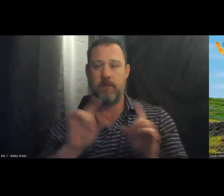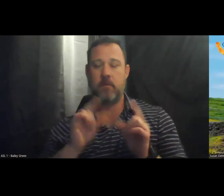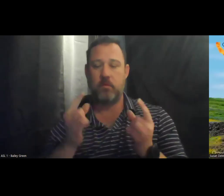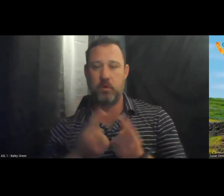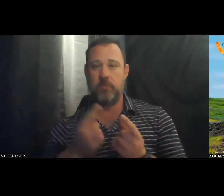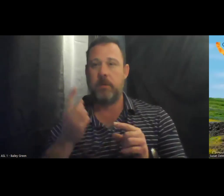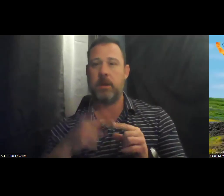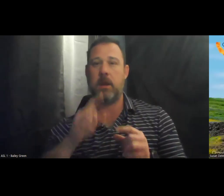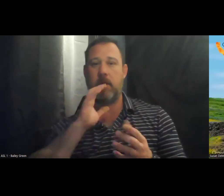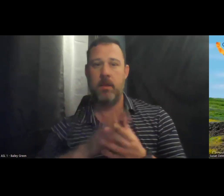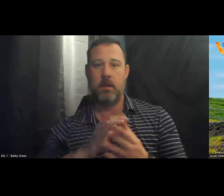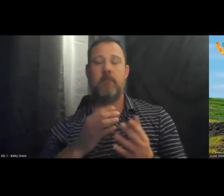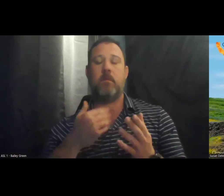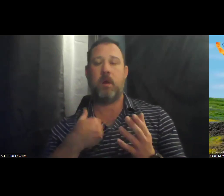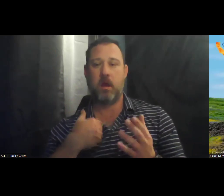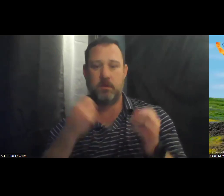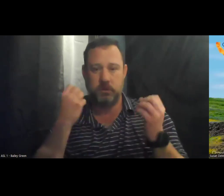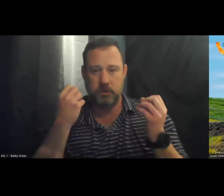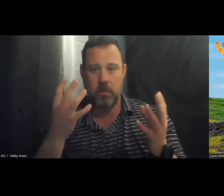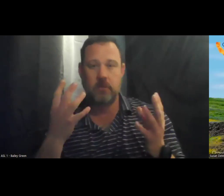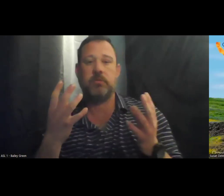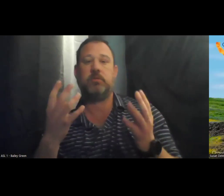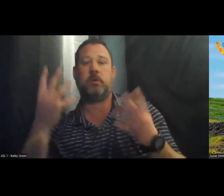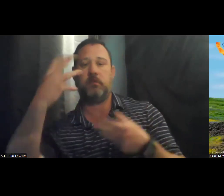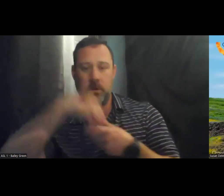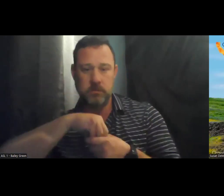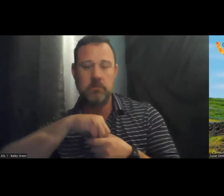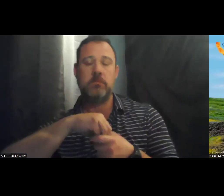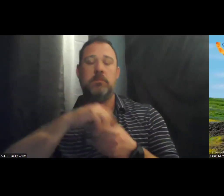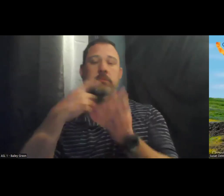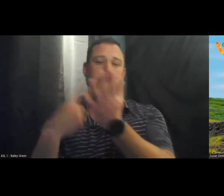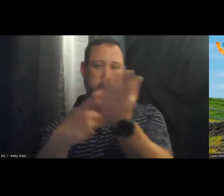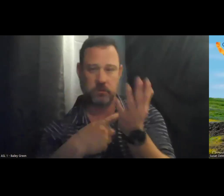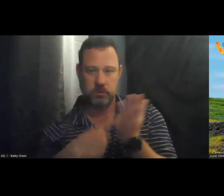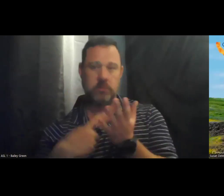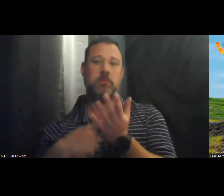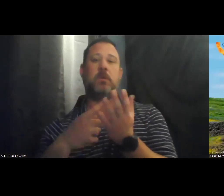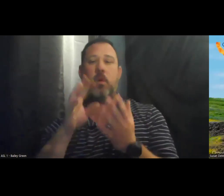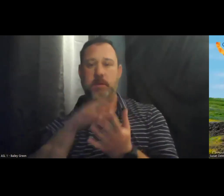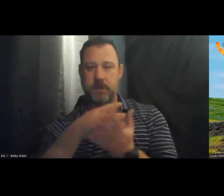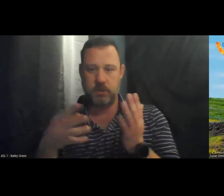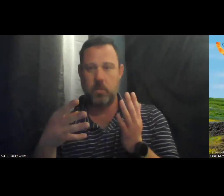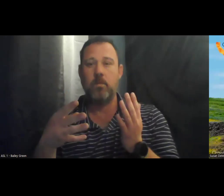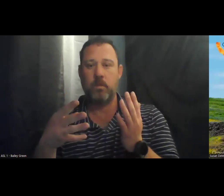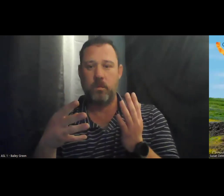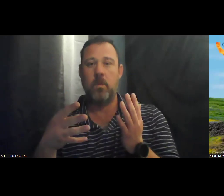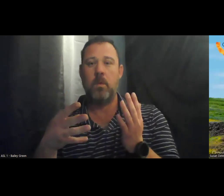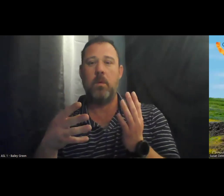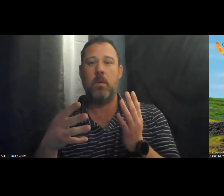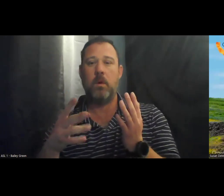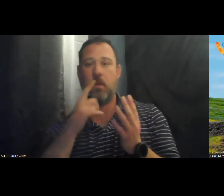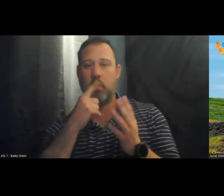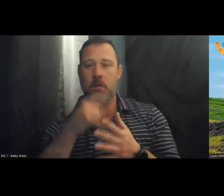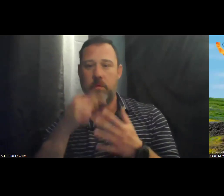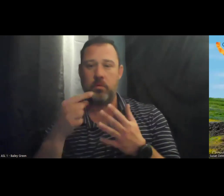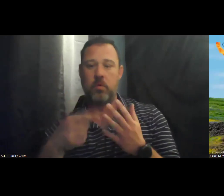can't believe we had so much substance and content, and we're on schedule here. I'm gonna run